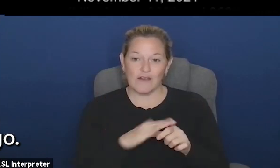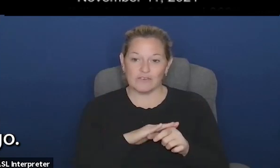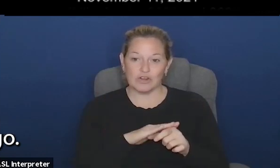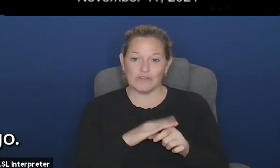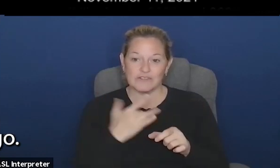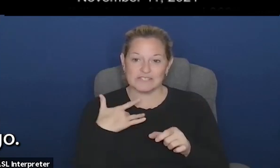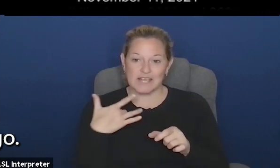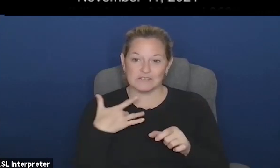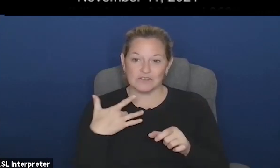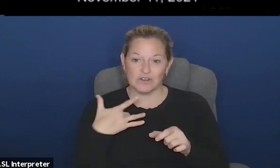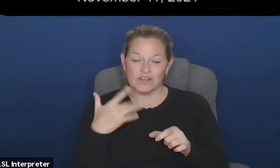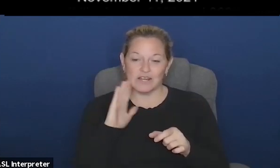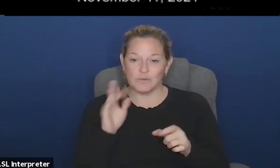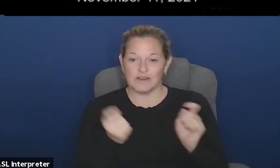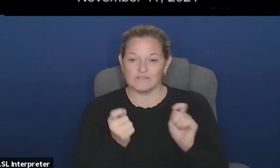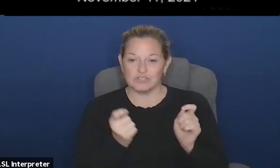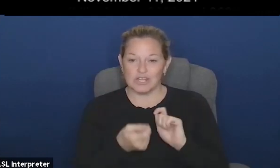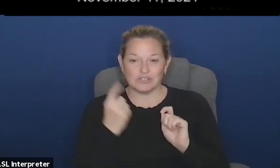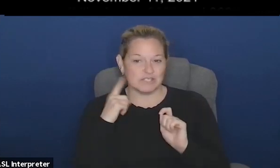kind of describe that as we go.